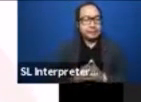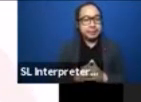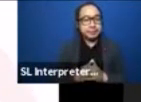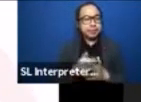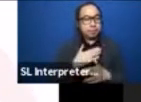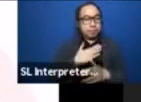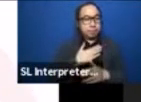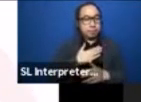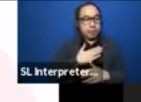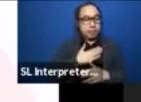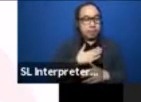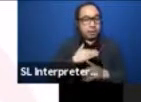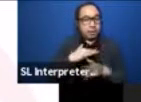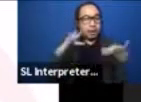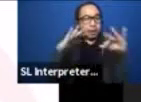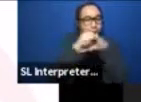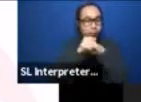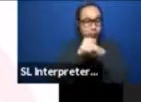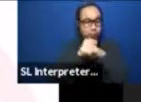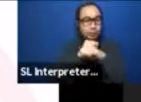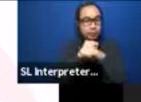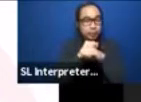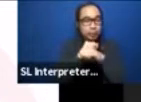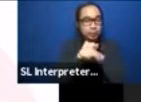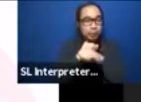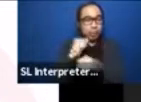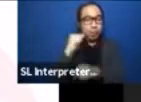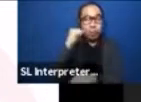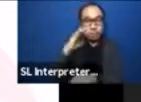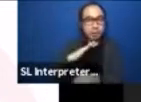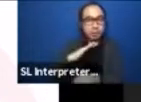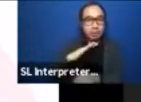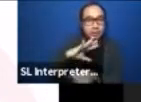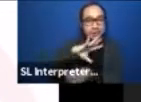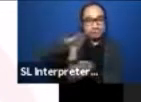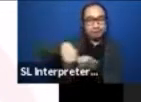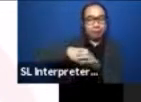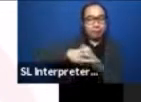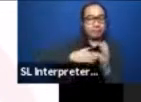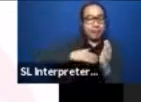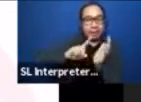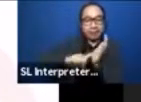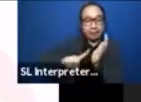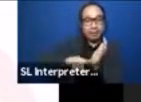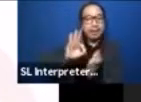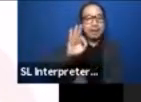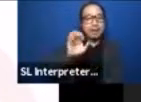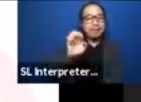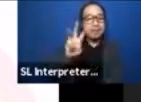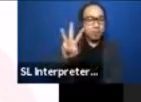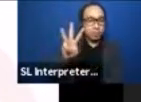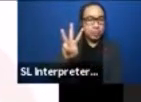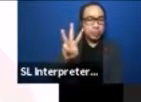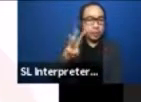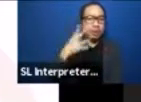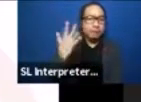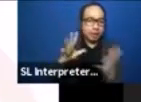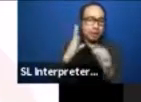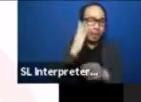that women in this study, the FEW in Cambodia experience high level and unique form of